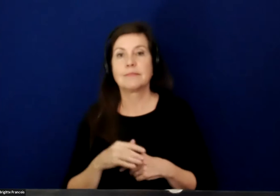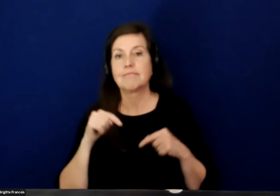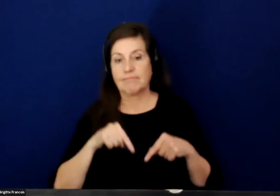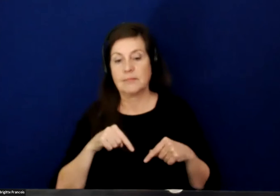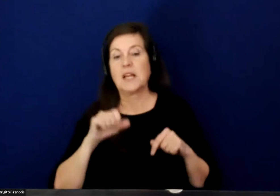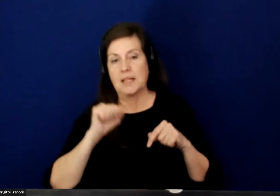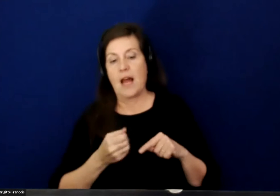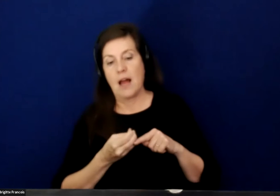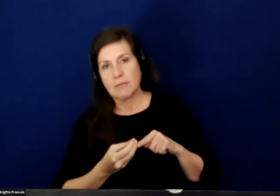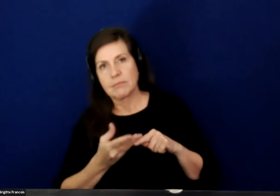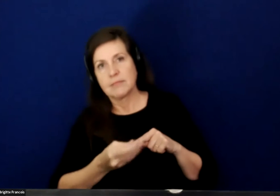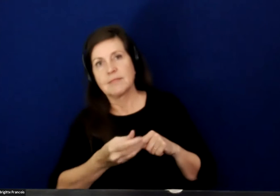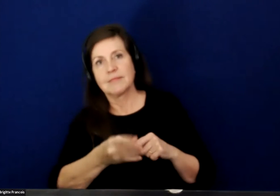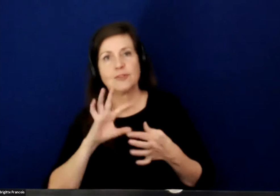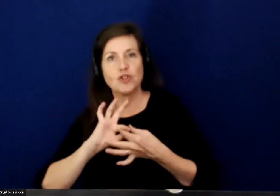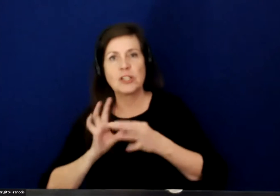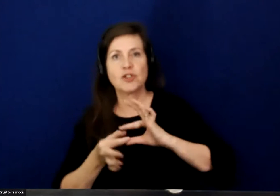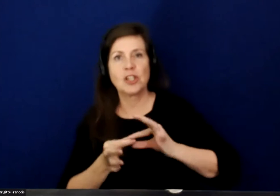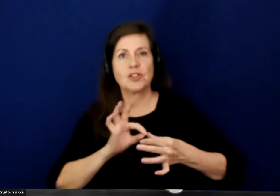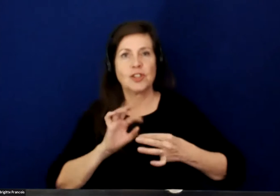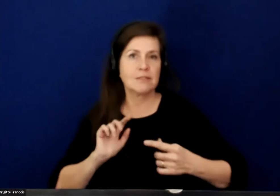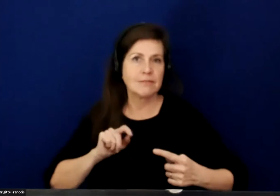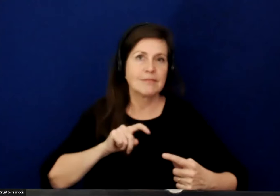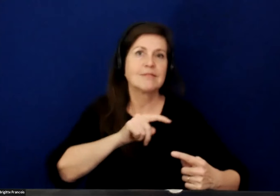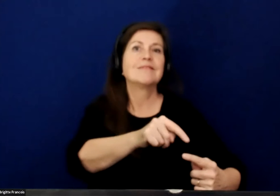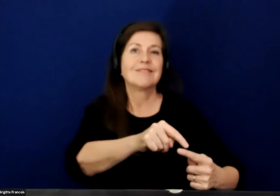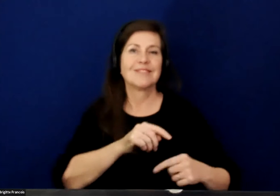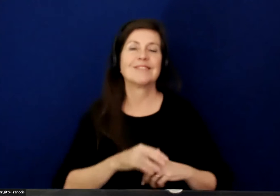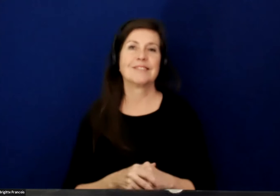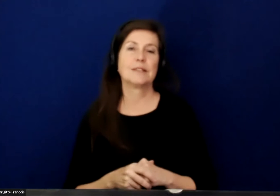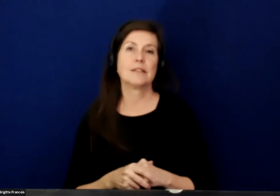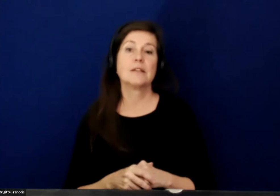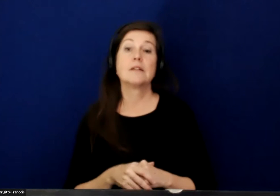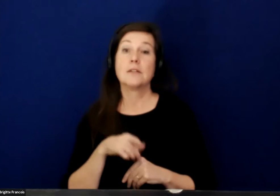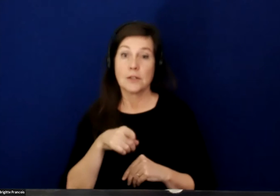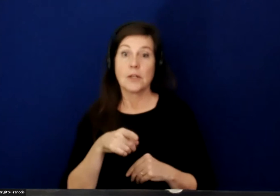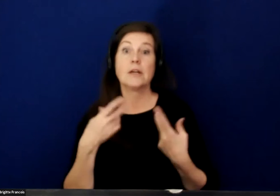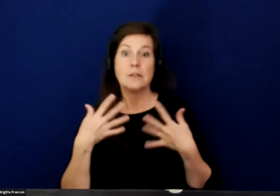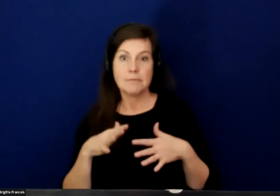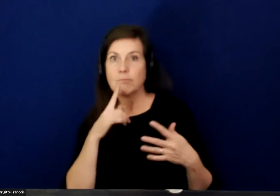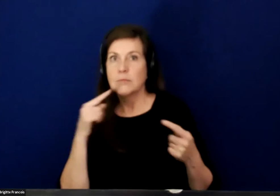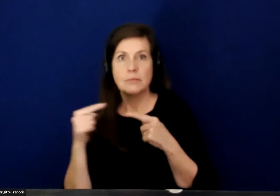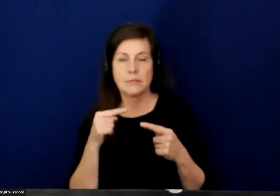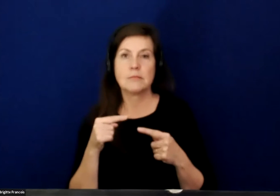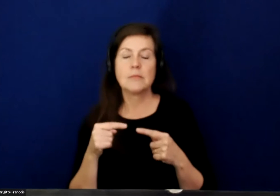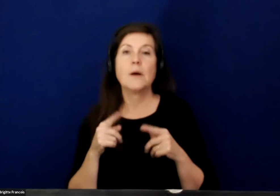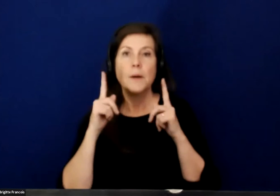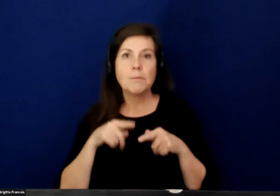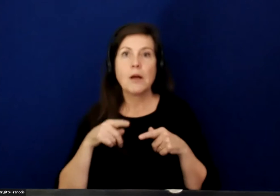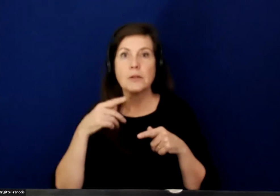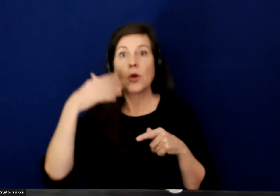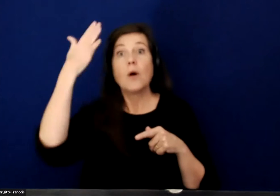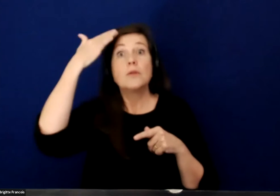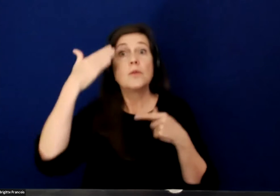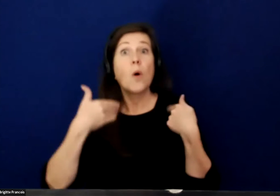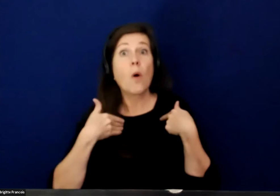on. And then we have to, as have been mentioned quite a bit, we need to spread the knowledge on how to do it as